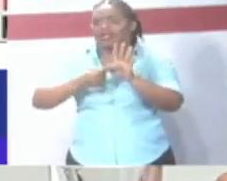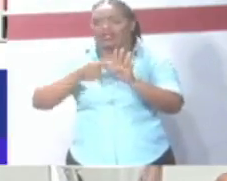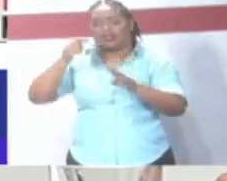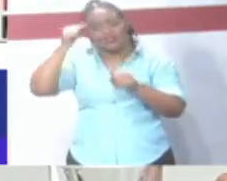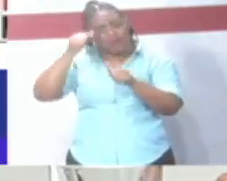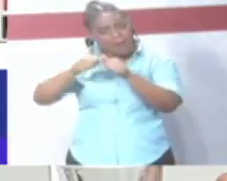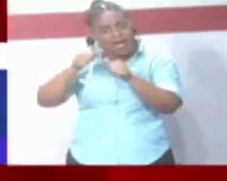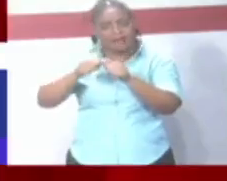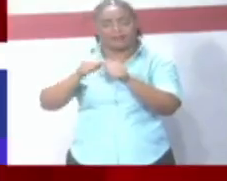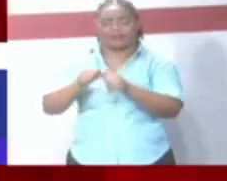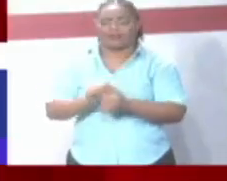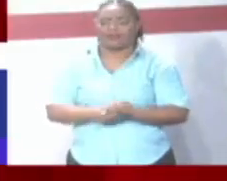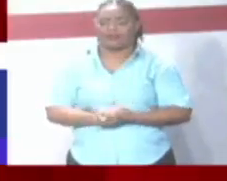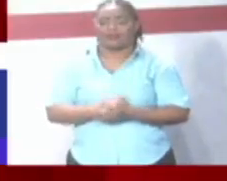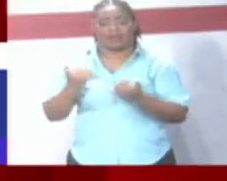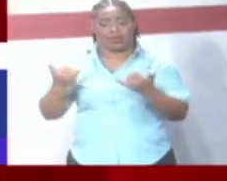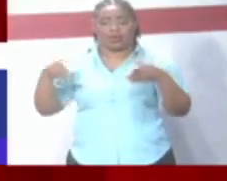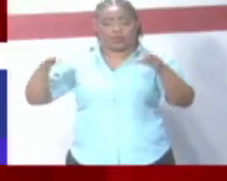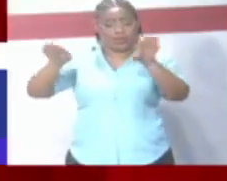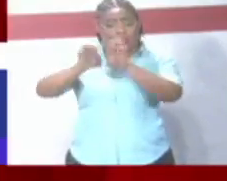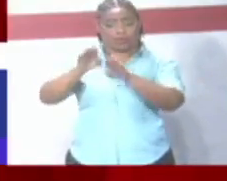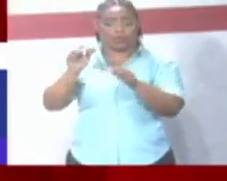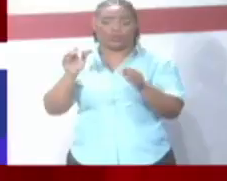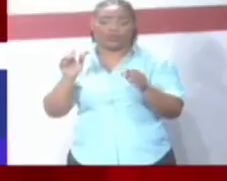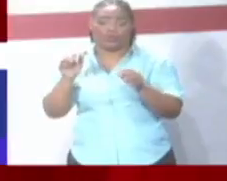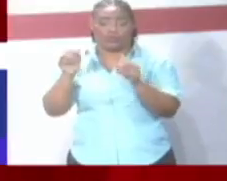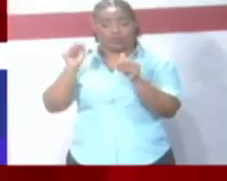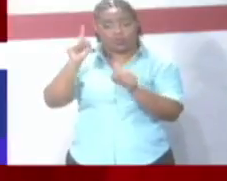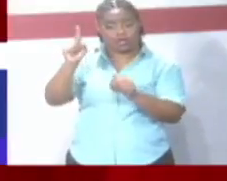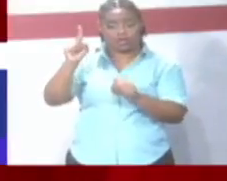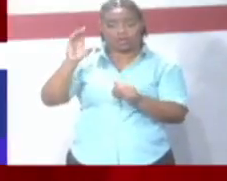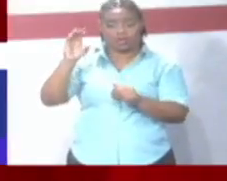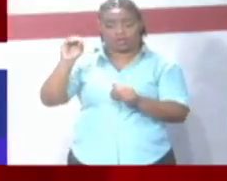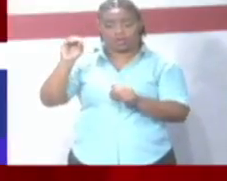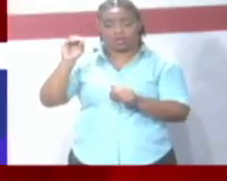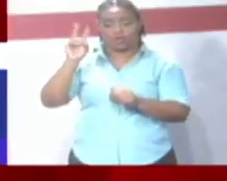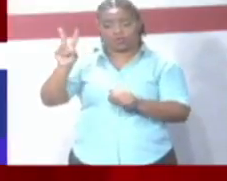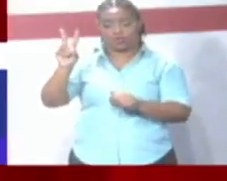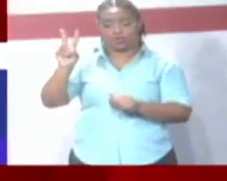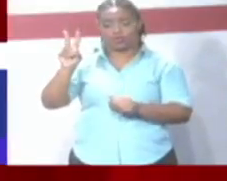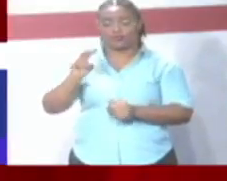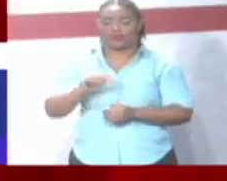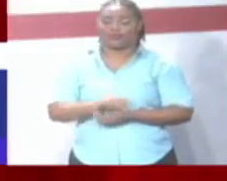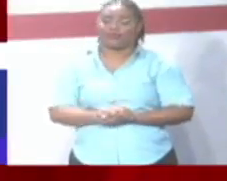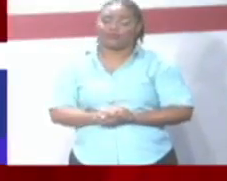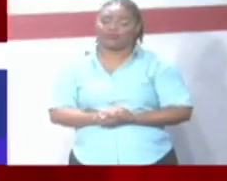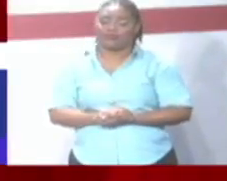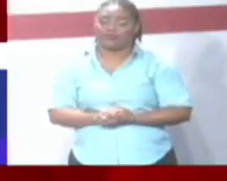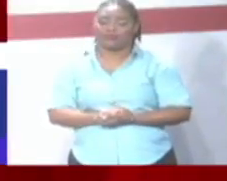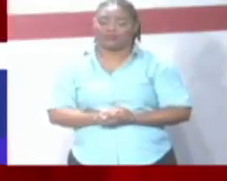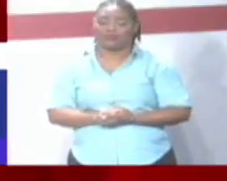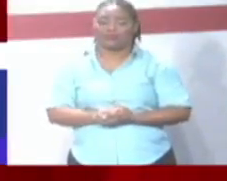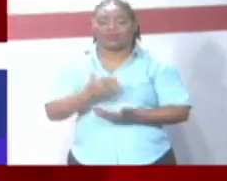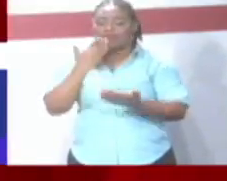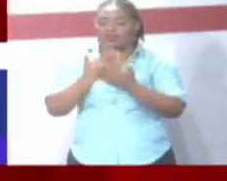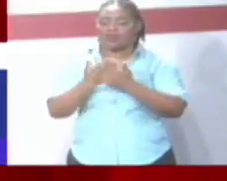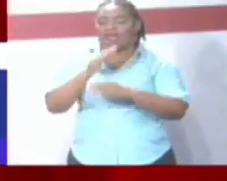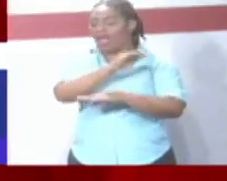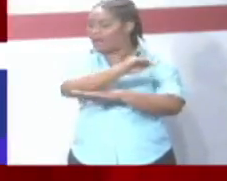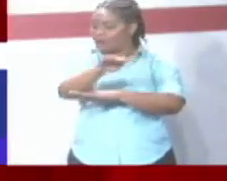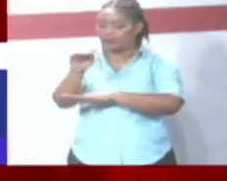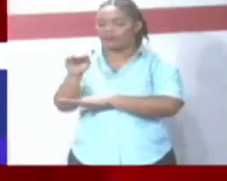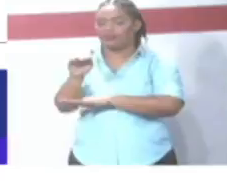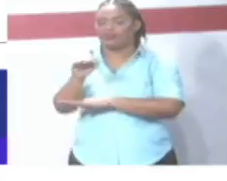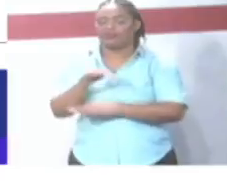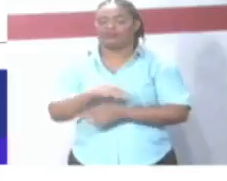close with Power 102. Questions from Power 102. Good morning. Good afternoon. Good afternoon, Sparkle McIntosh, Power